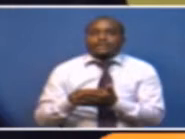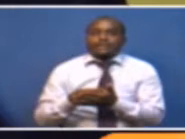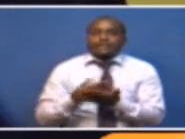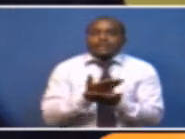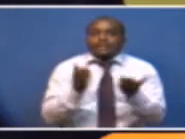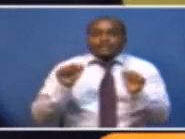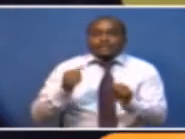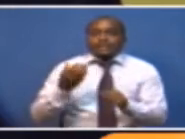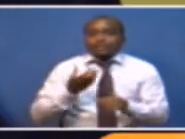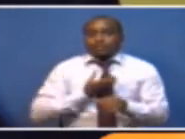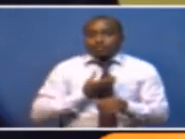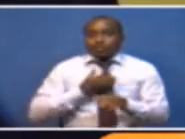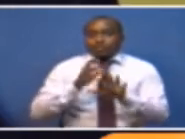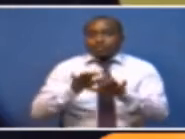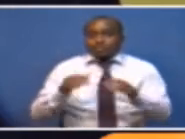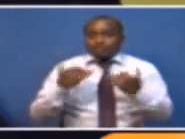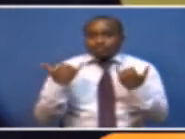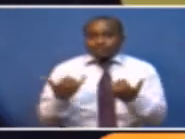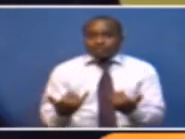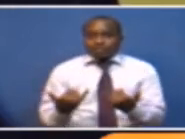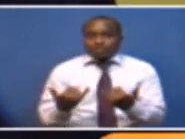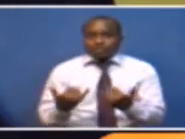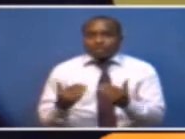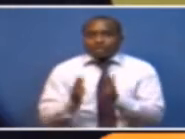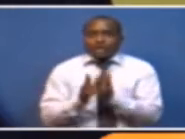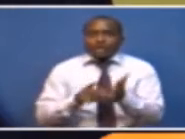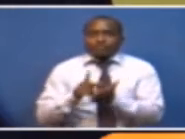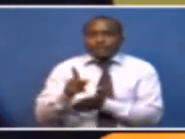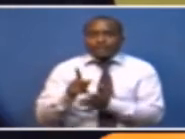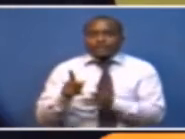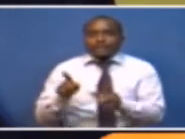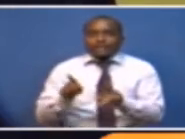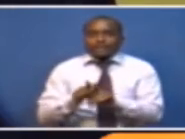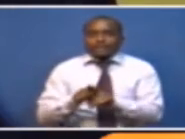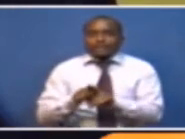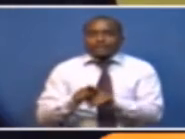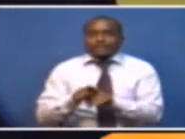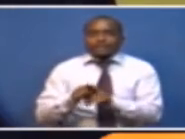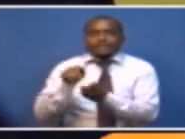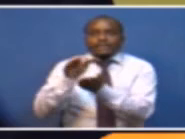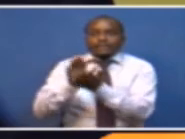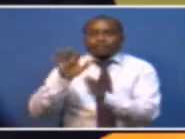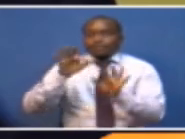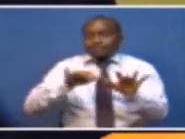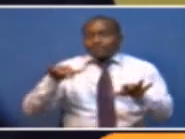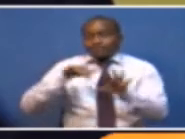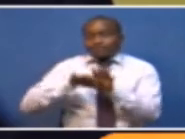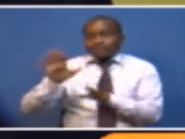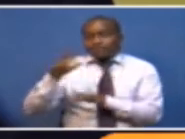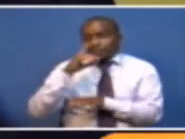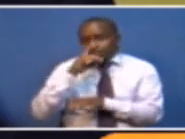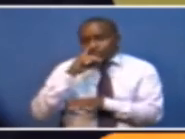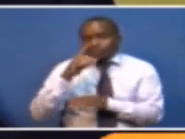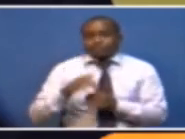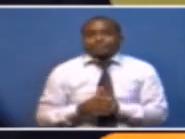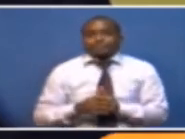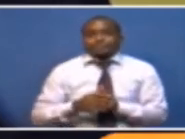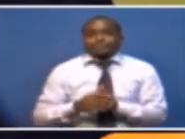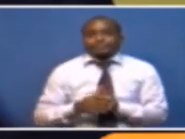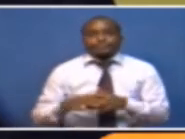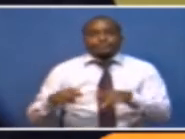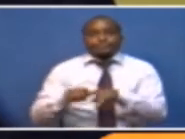can own the piano now and pay as they keep the piano in their homes. Same